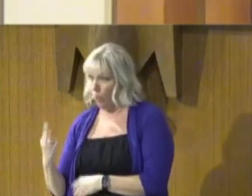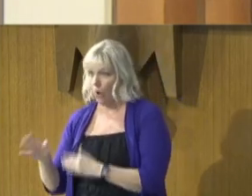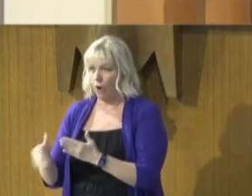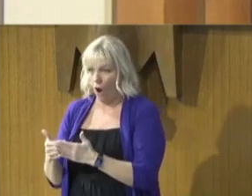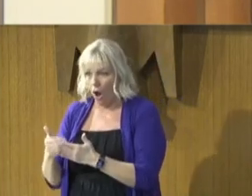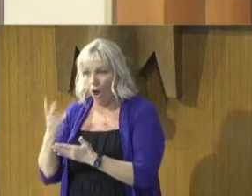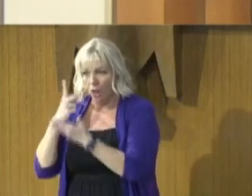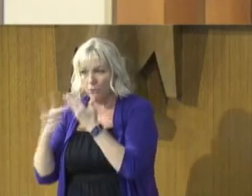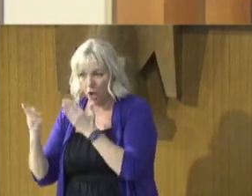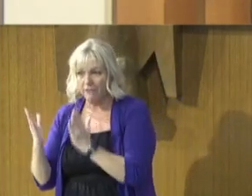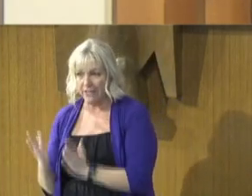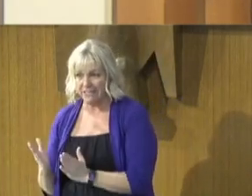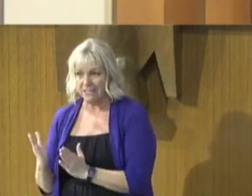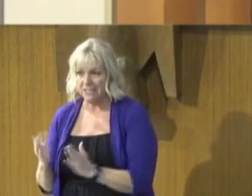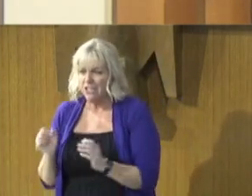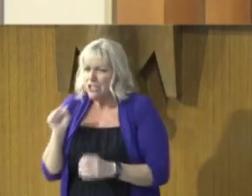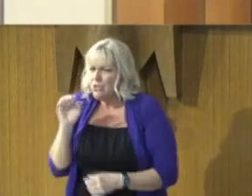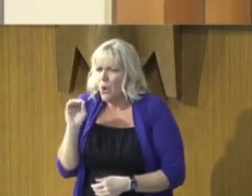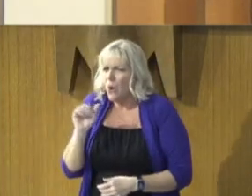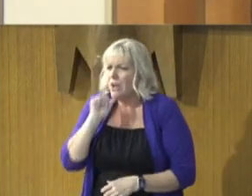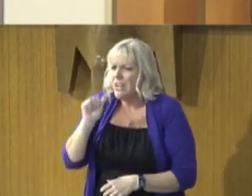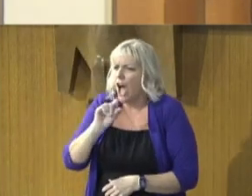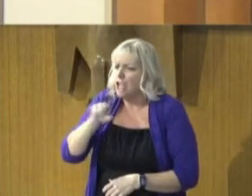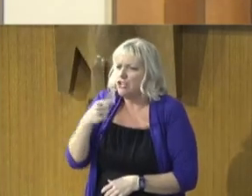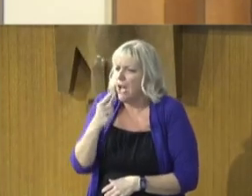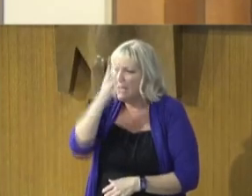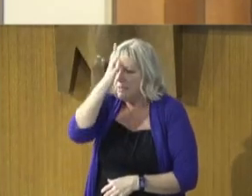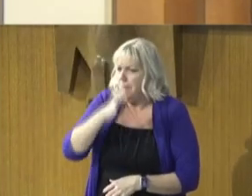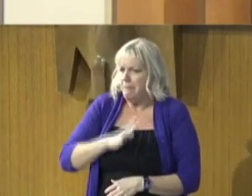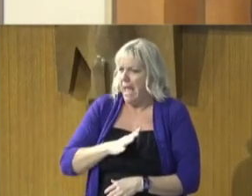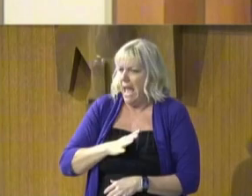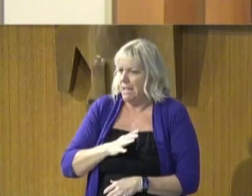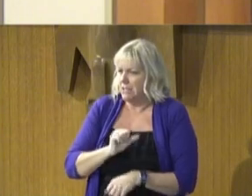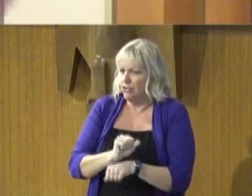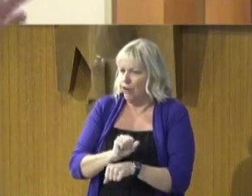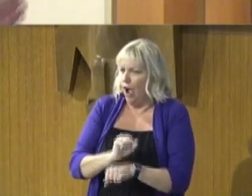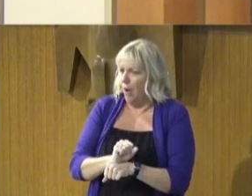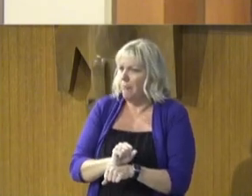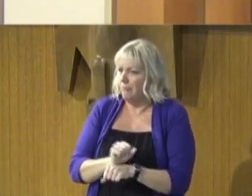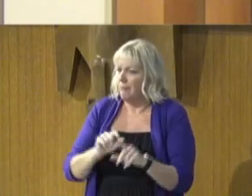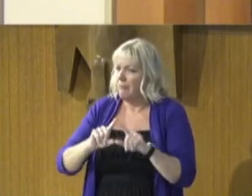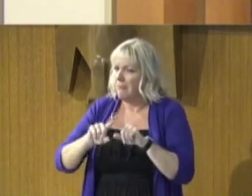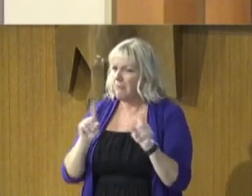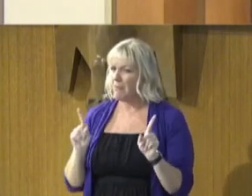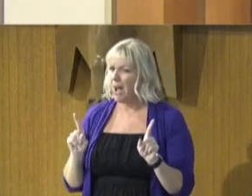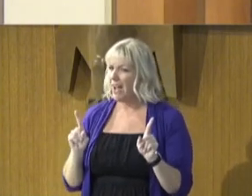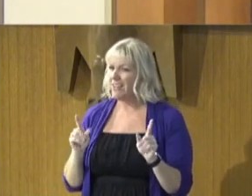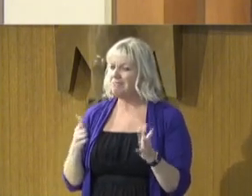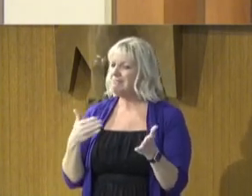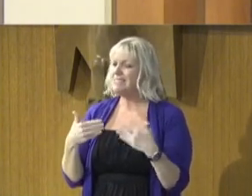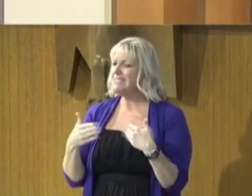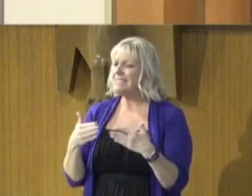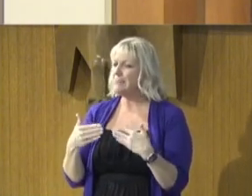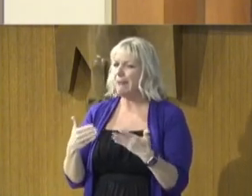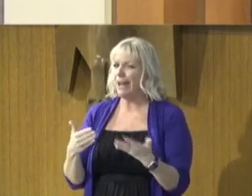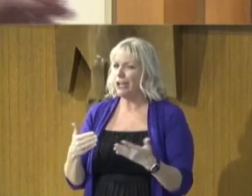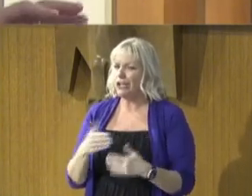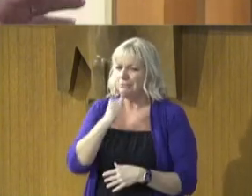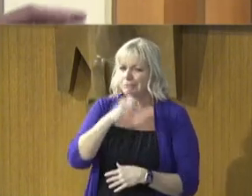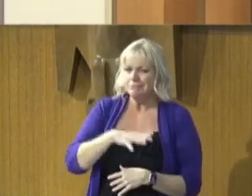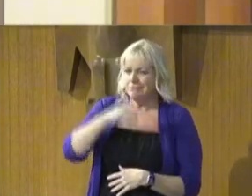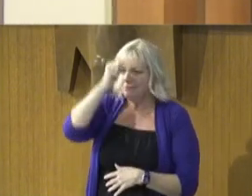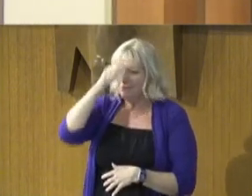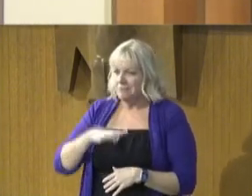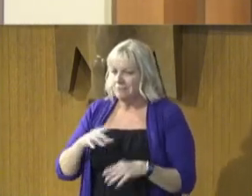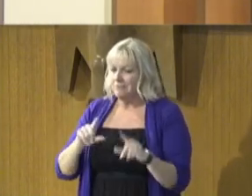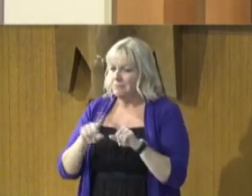very beginning, being a prophet was not just a man's game, but regardless of the gender of the prophet, so many of them